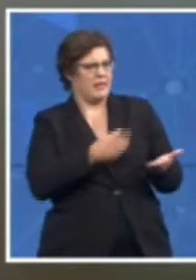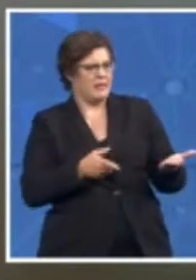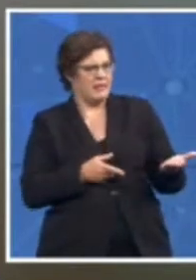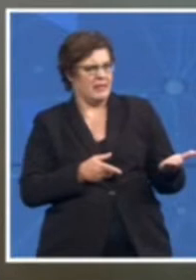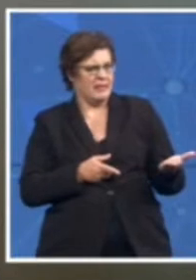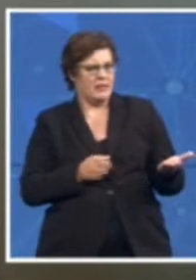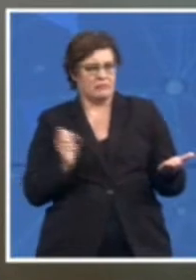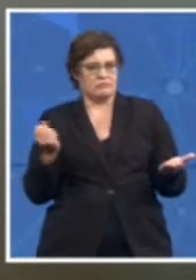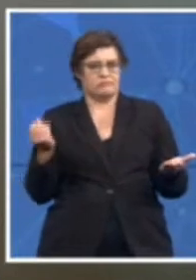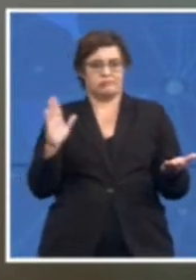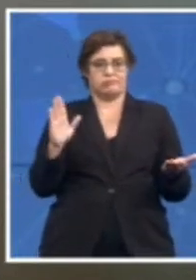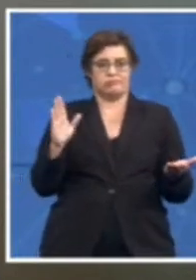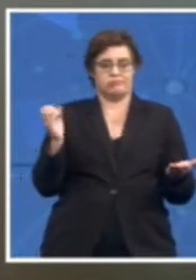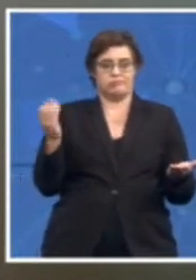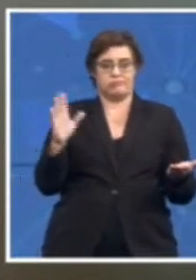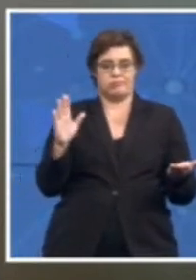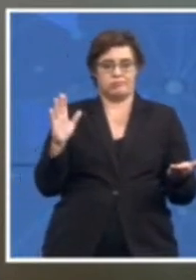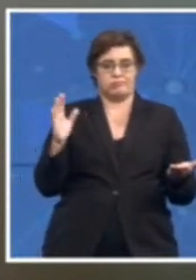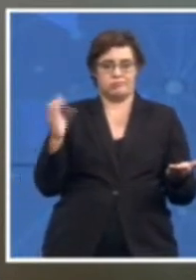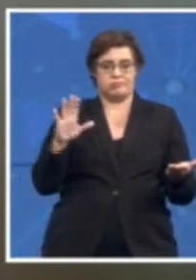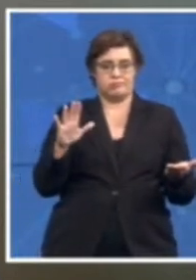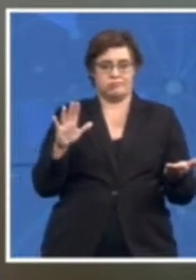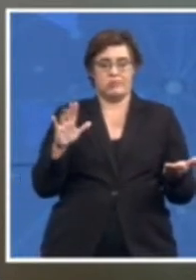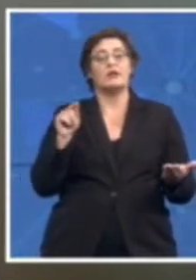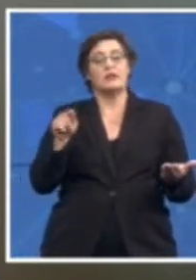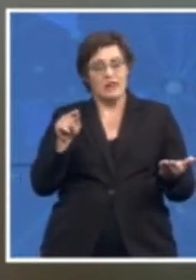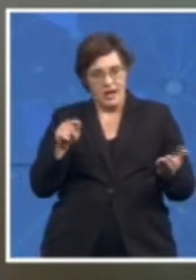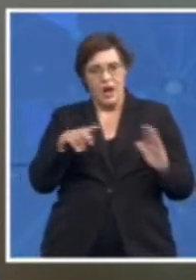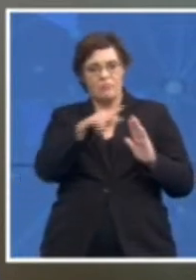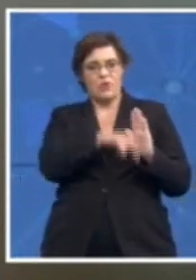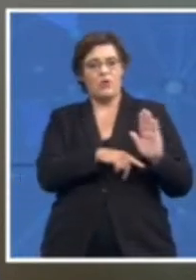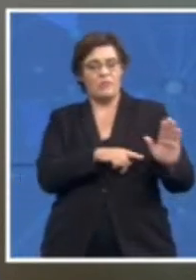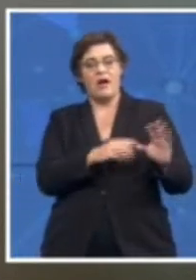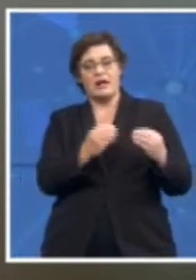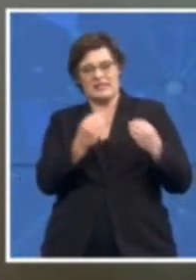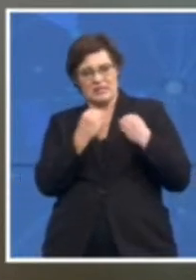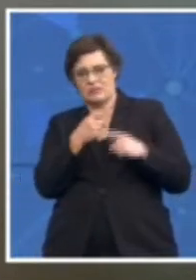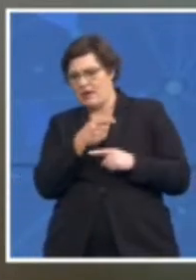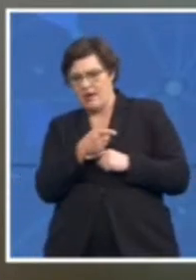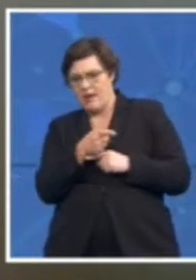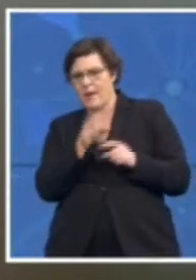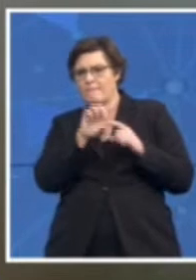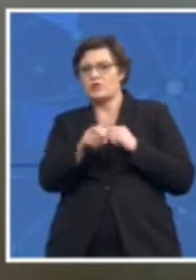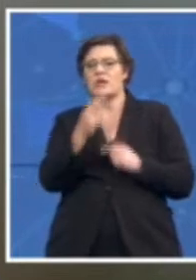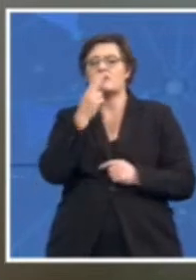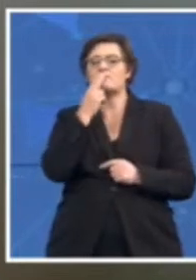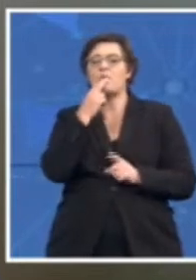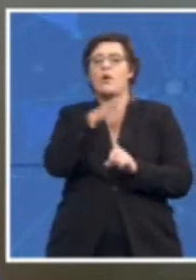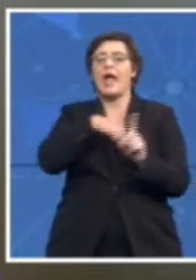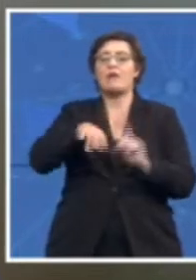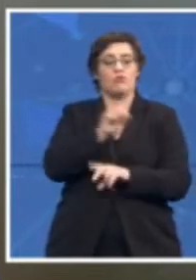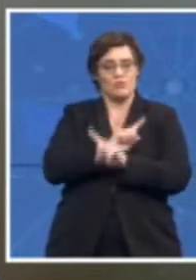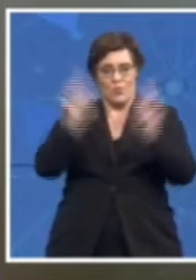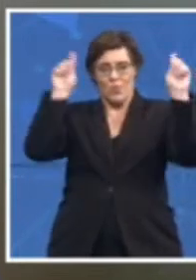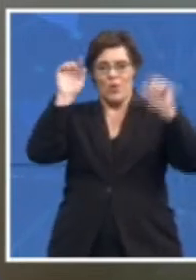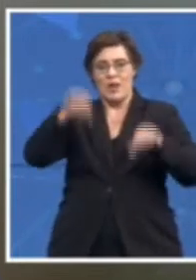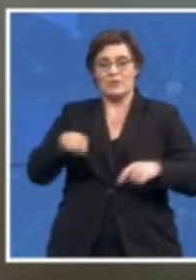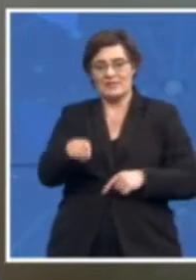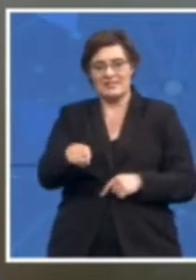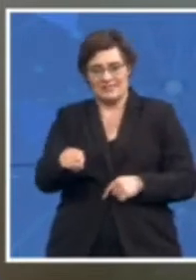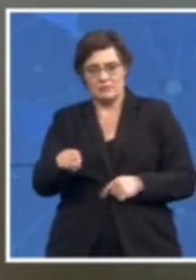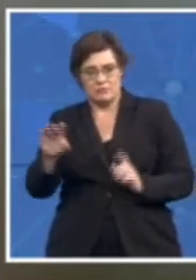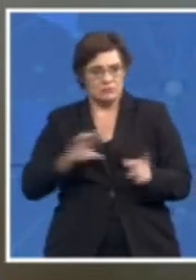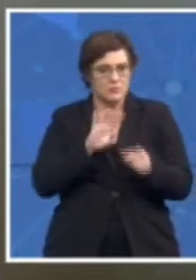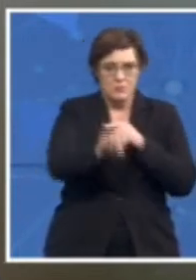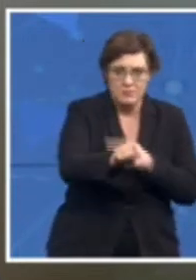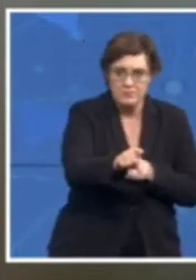programmed, or it can even teach itself to pick up somebody who's smoking in an area where he or she shouldn't be smoking. And this